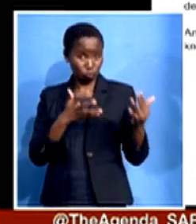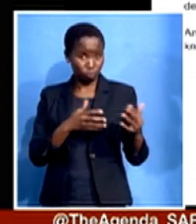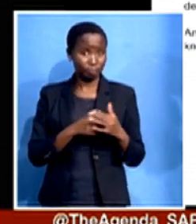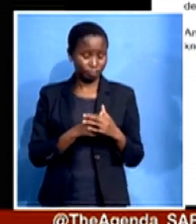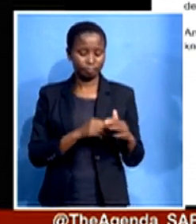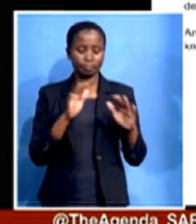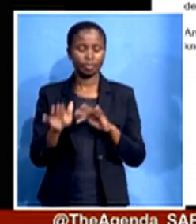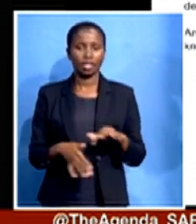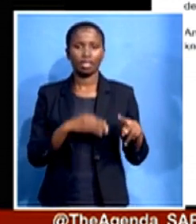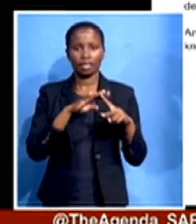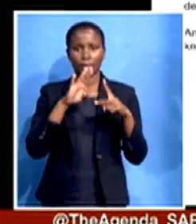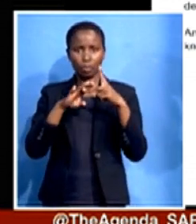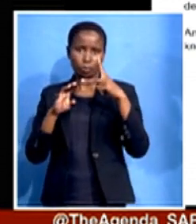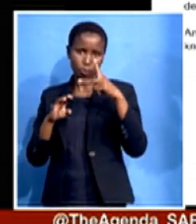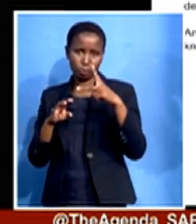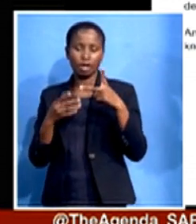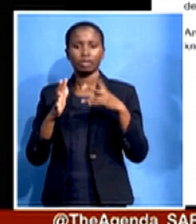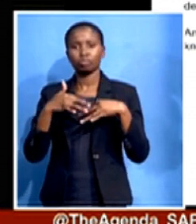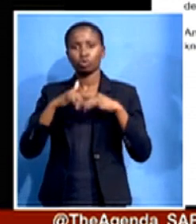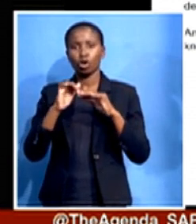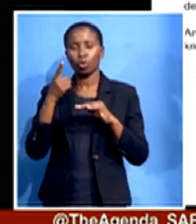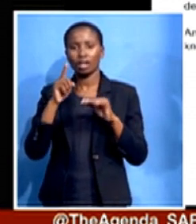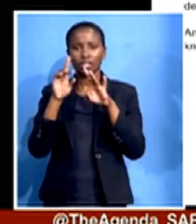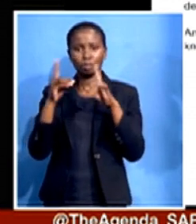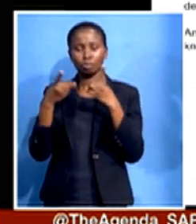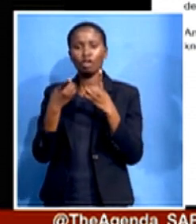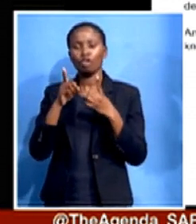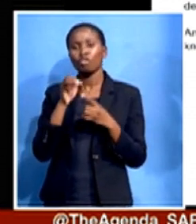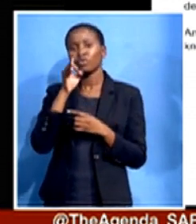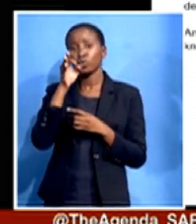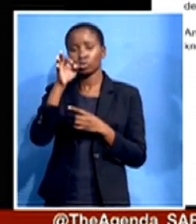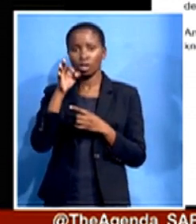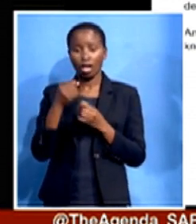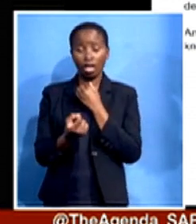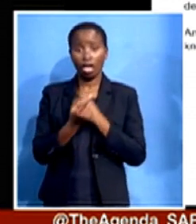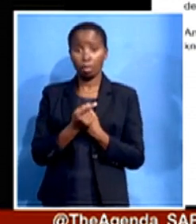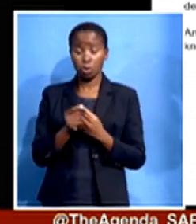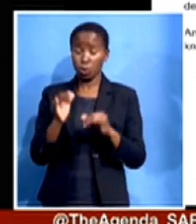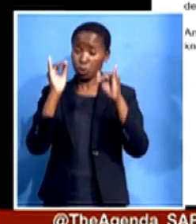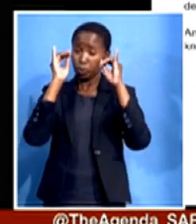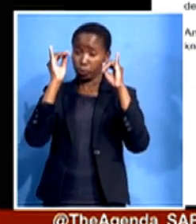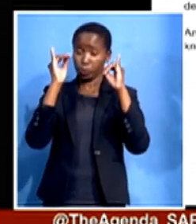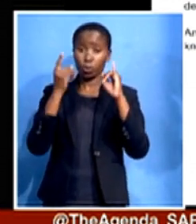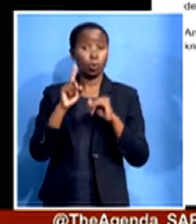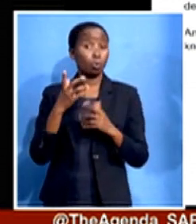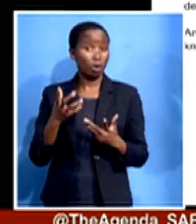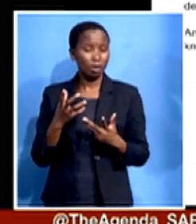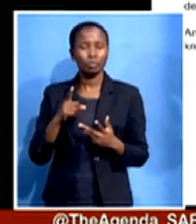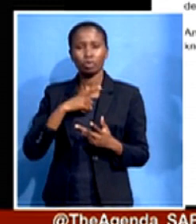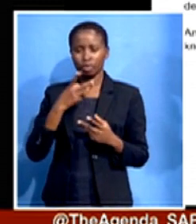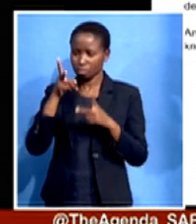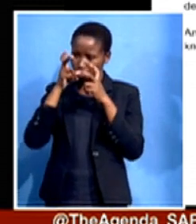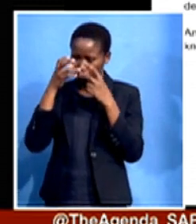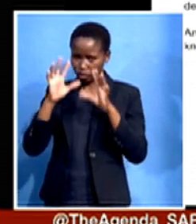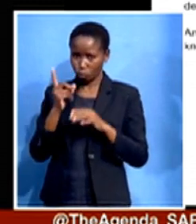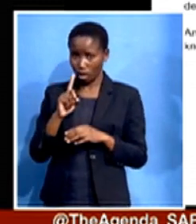building capacity for future pandemics, because one of the observations during this period is that South